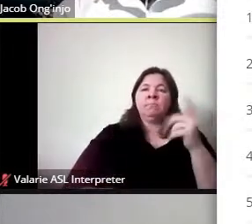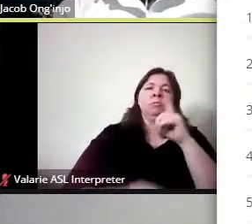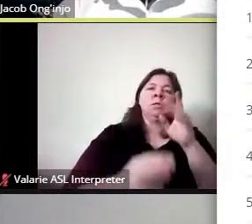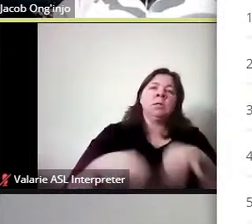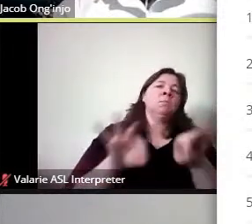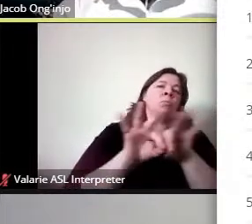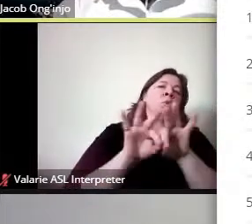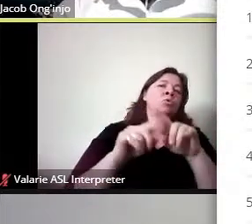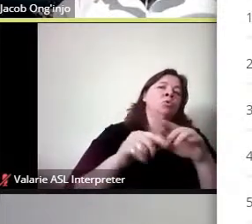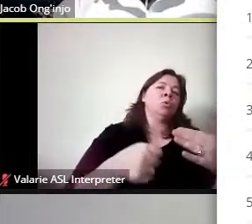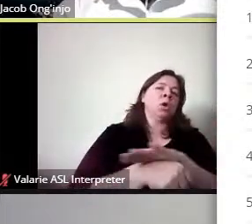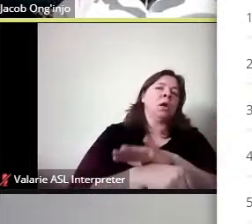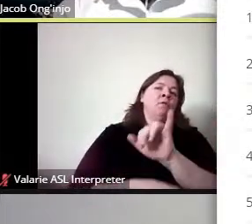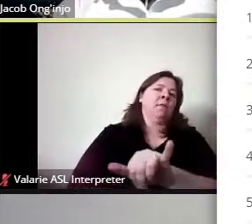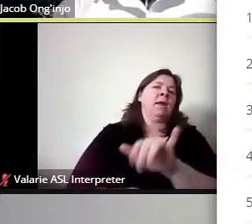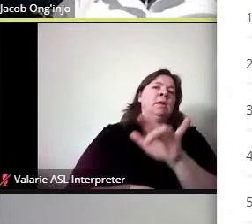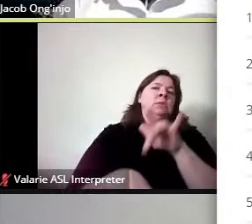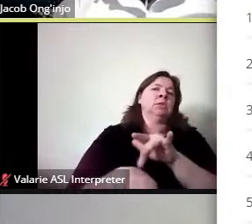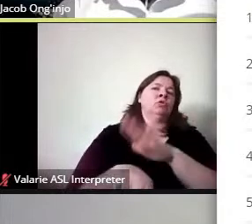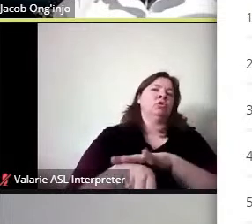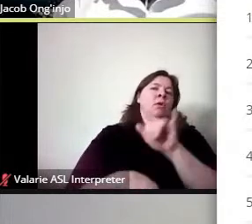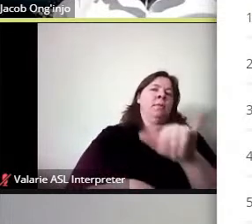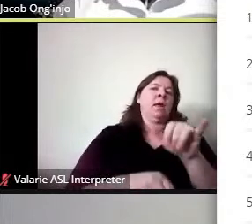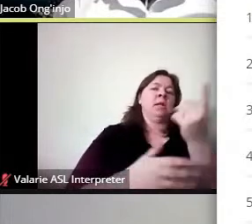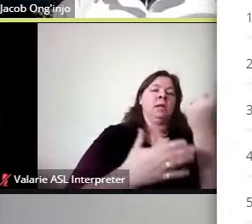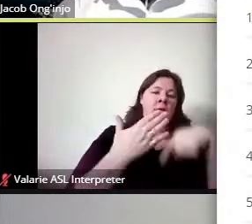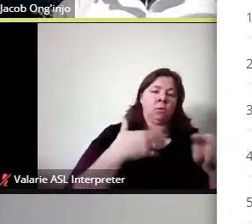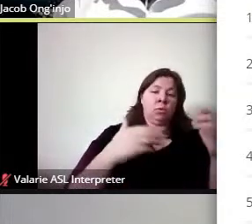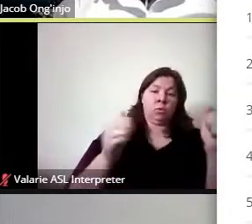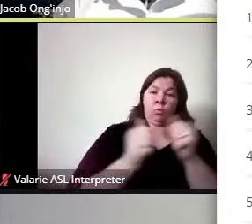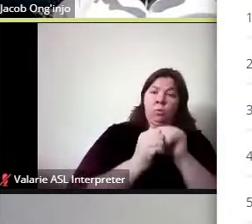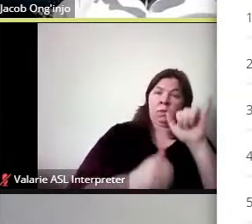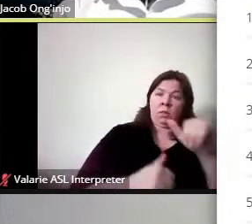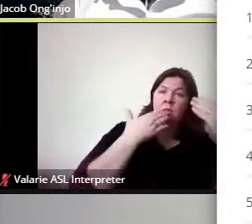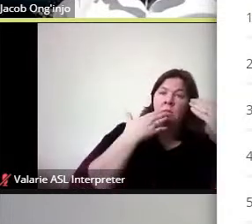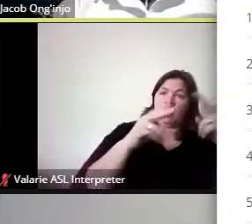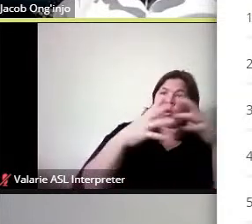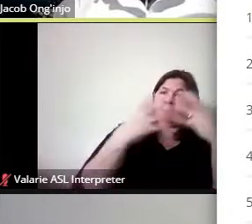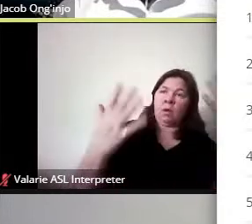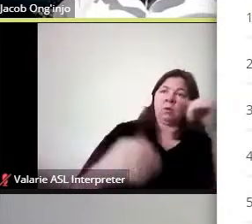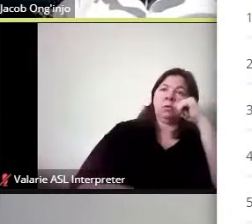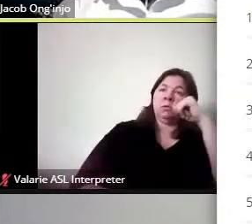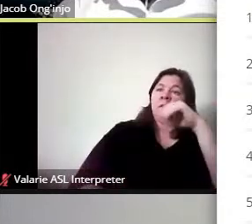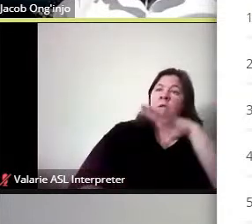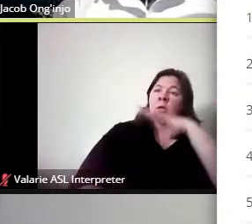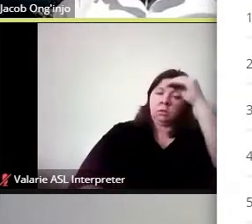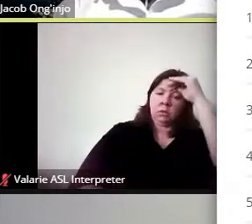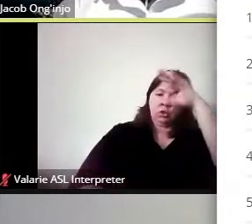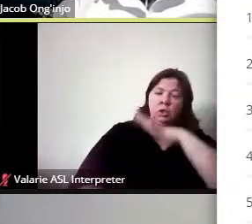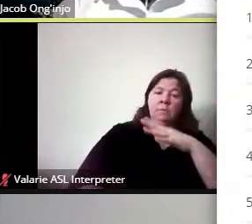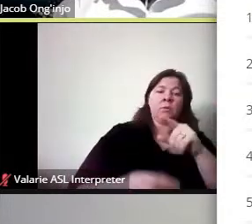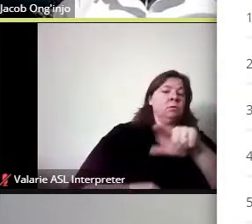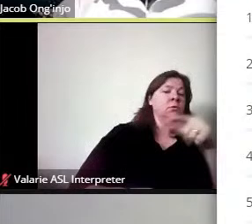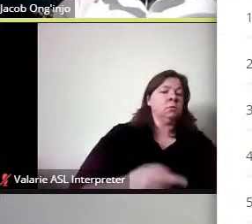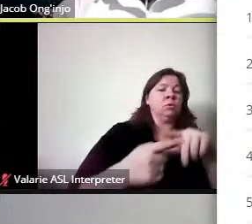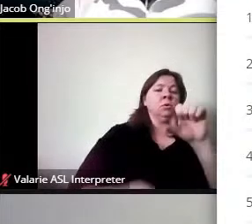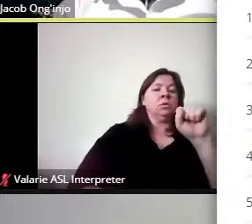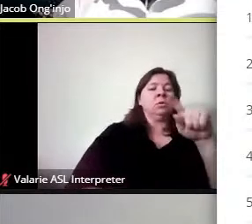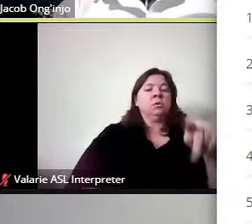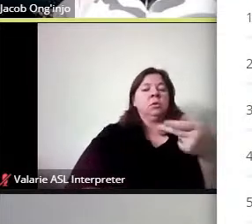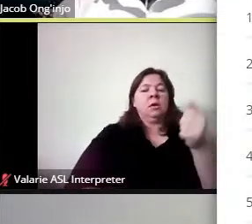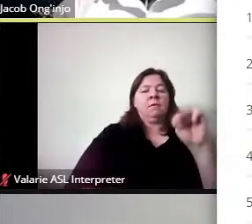important to just touch on next week. With that, thank you very much, ladies and gentlemen. Over to you, Stephen, to close